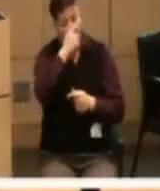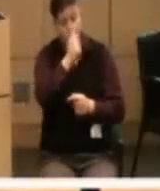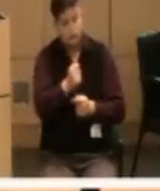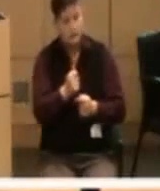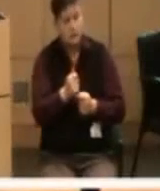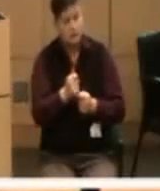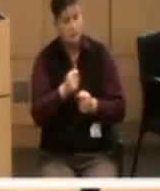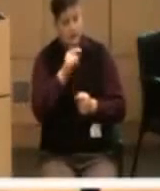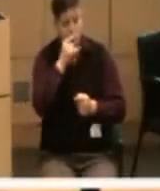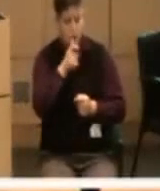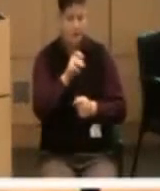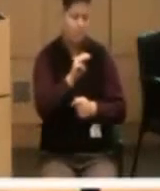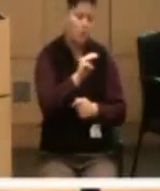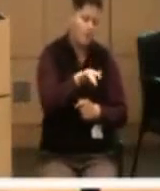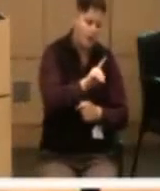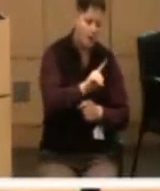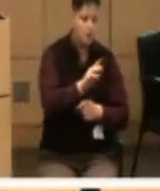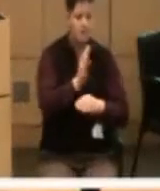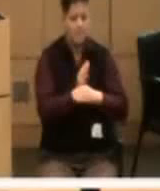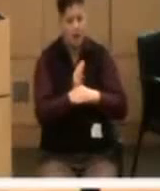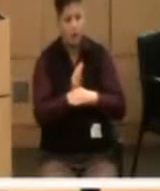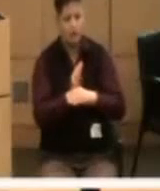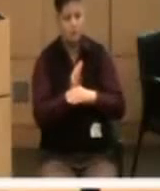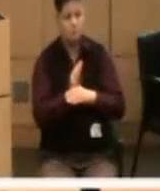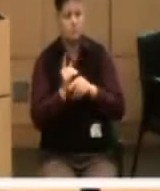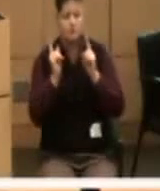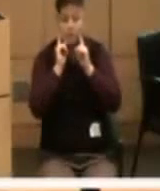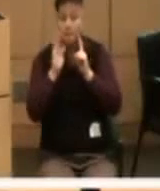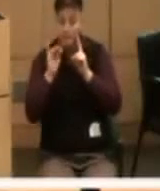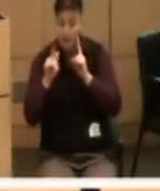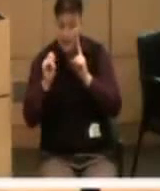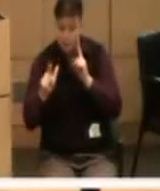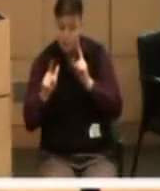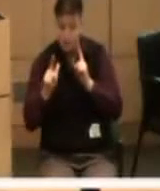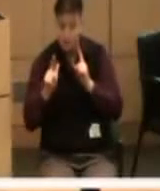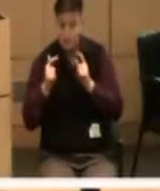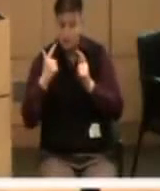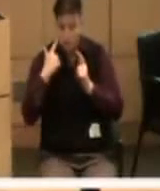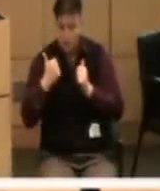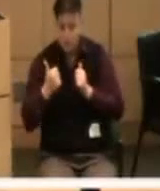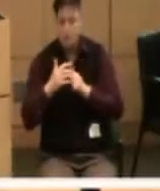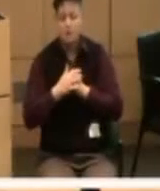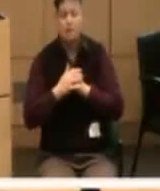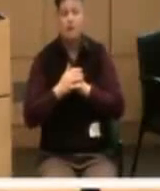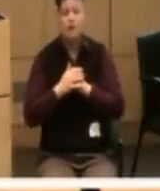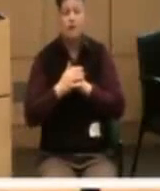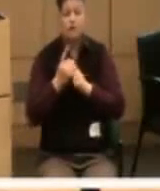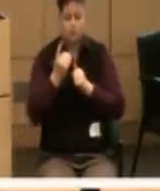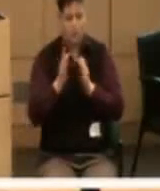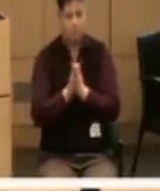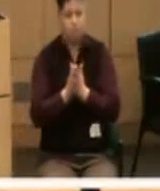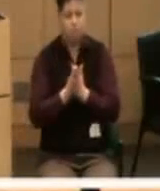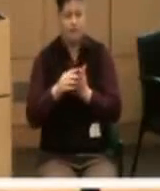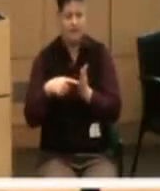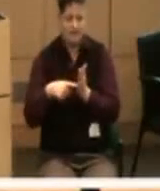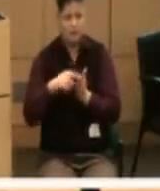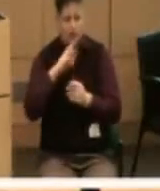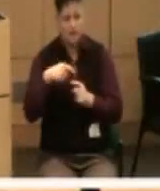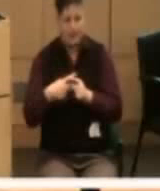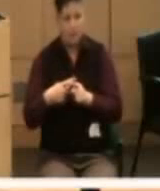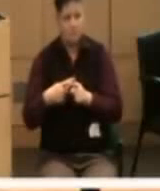with more mild and moderate bilateral degrees of hearing loss, there's a really fantastic edition devoted entirely to outcomes for those children by